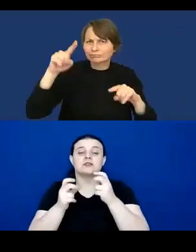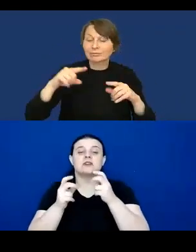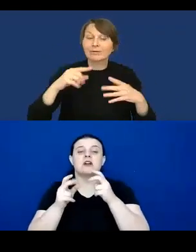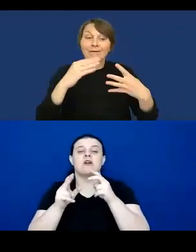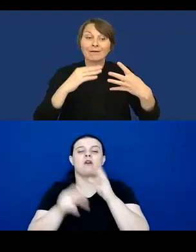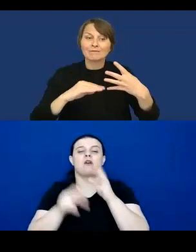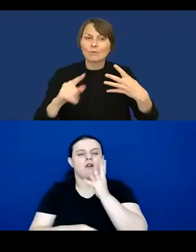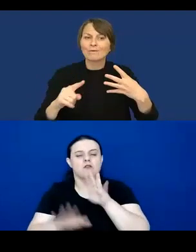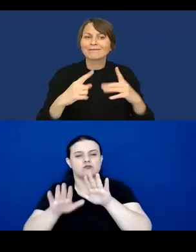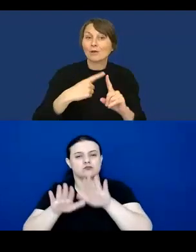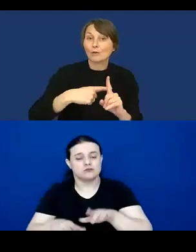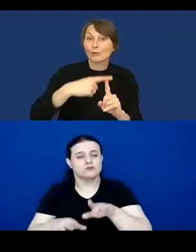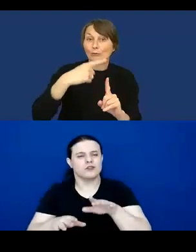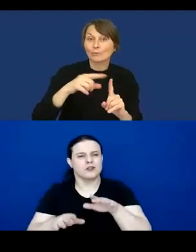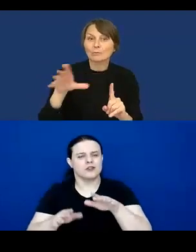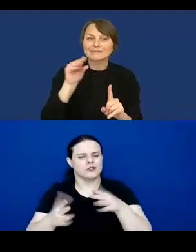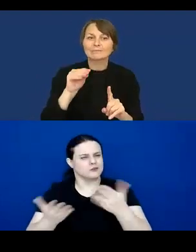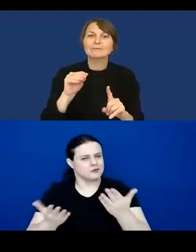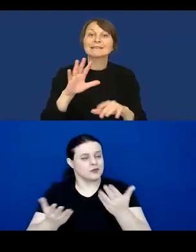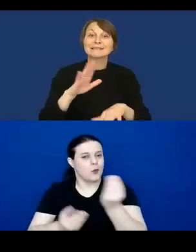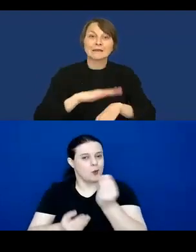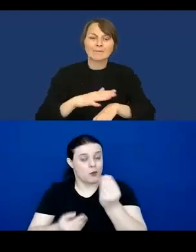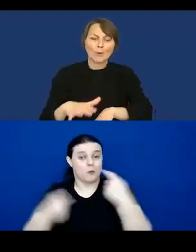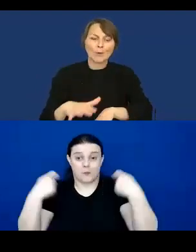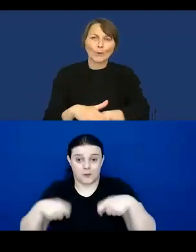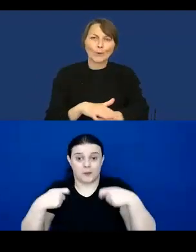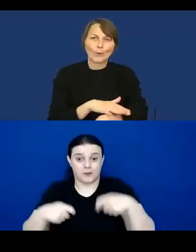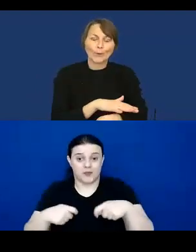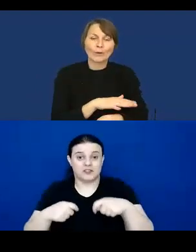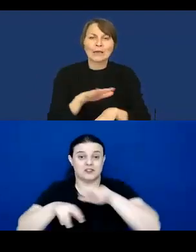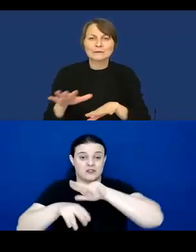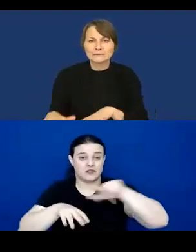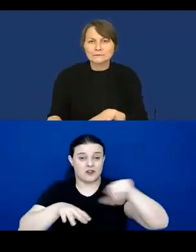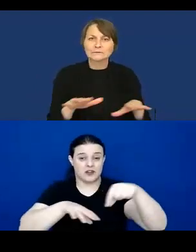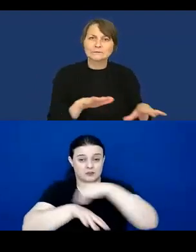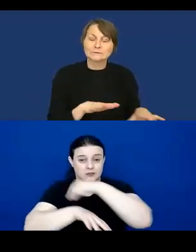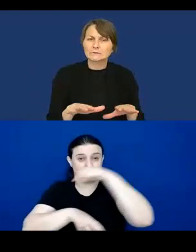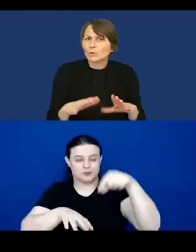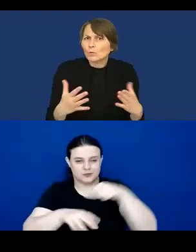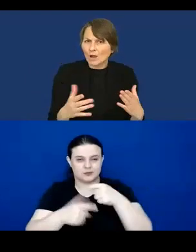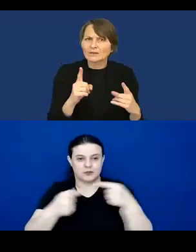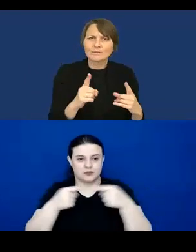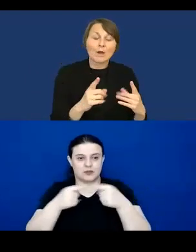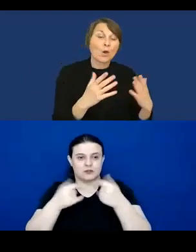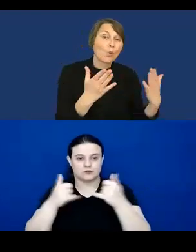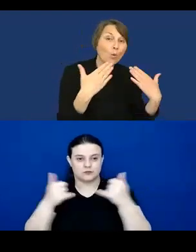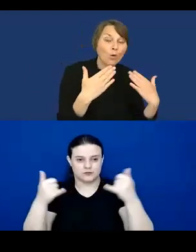be surprising because you need heat conductance or cold conductance, and that takes time.